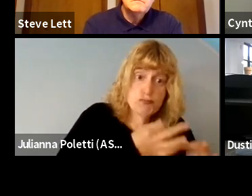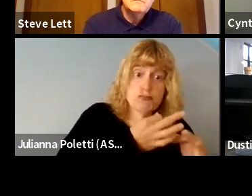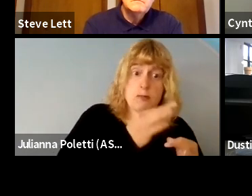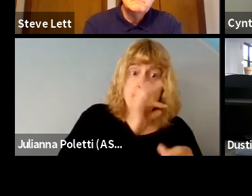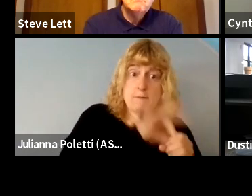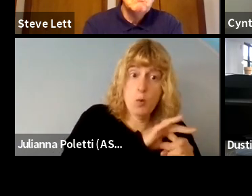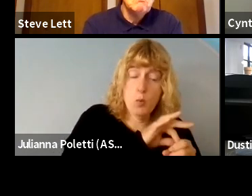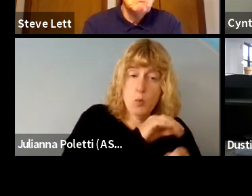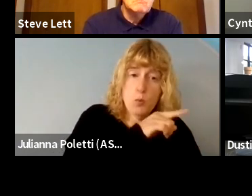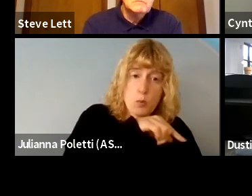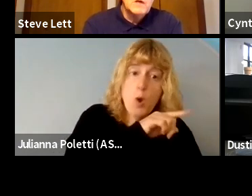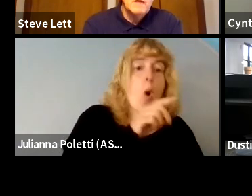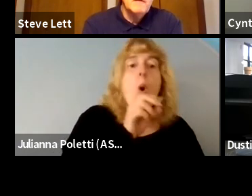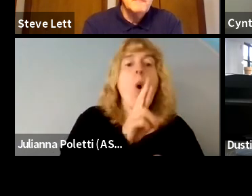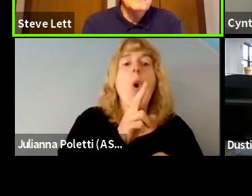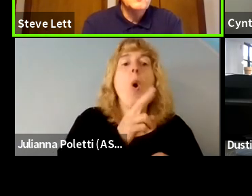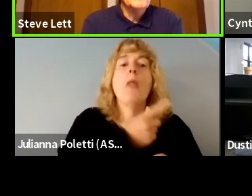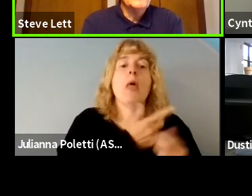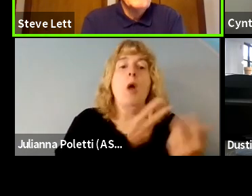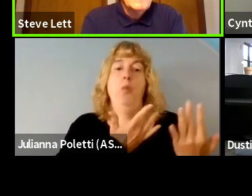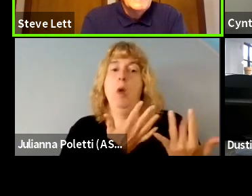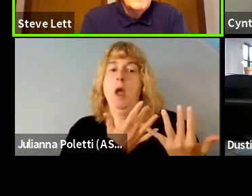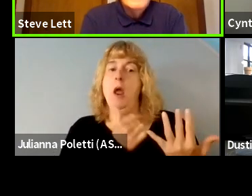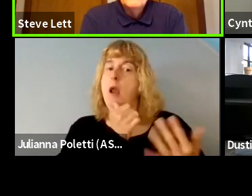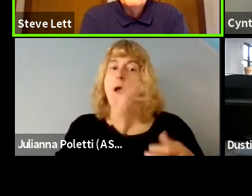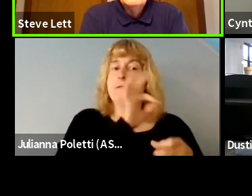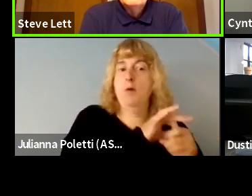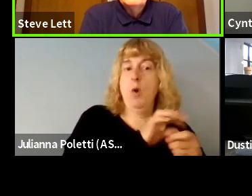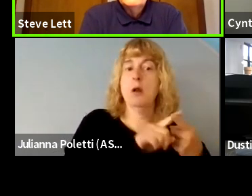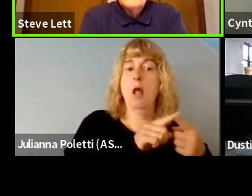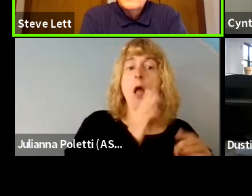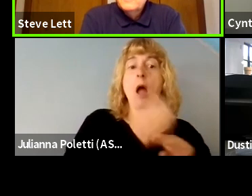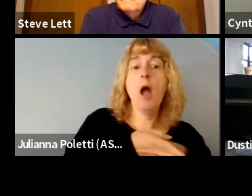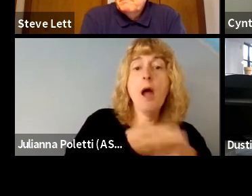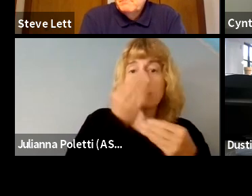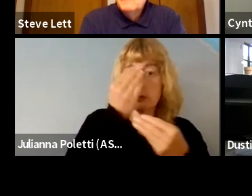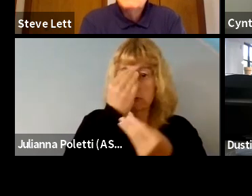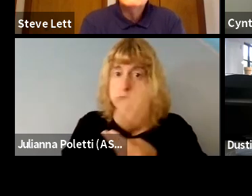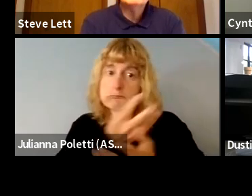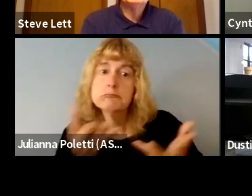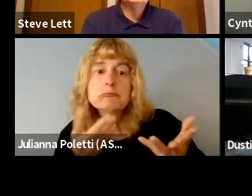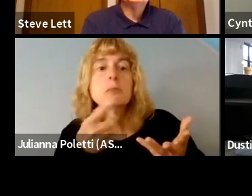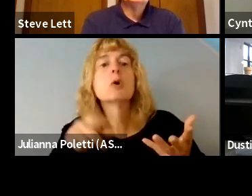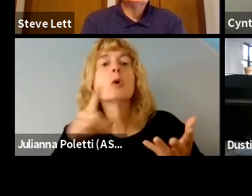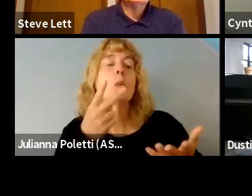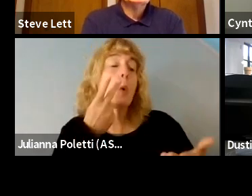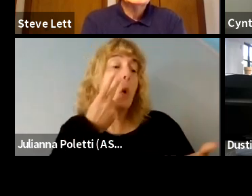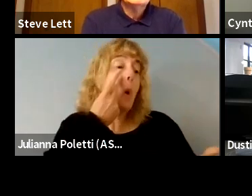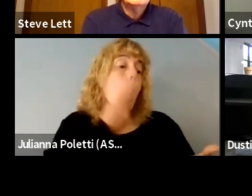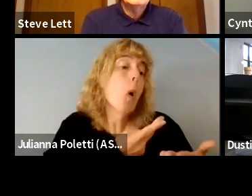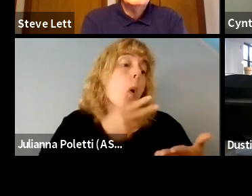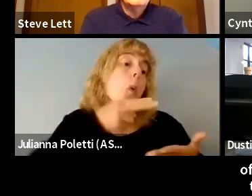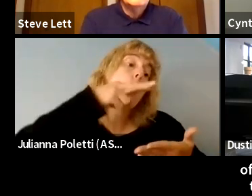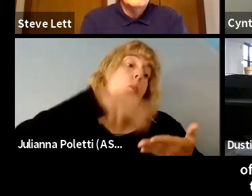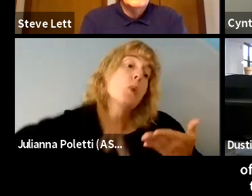it Well, or seen Open it it up for or discussion. read some of the applications.